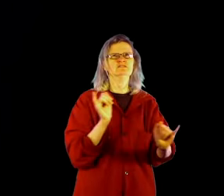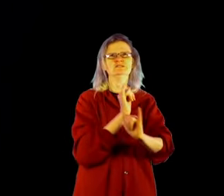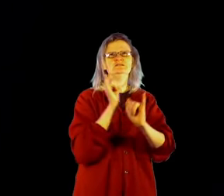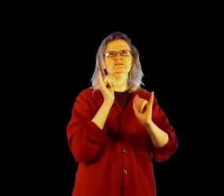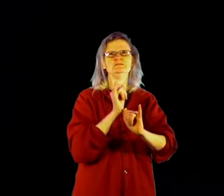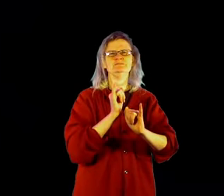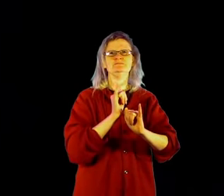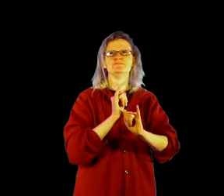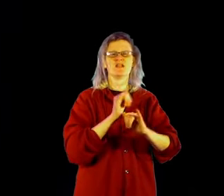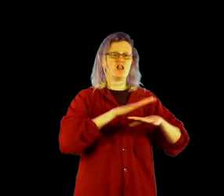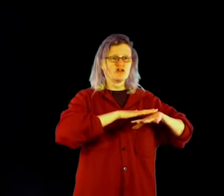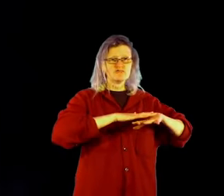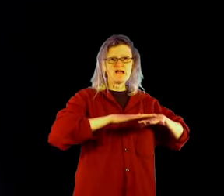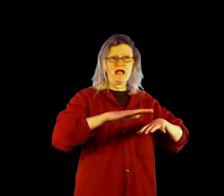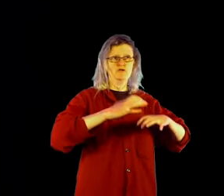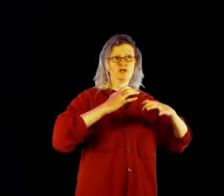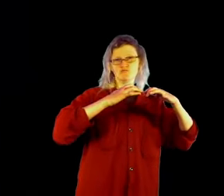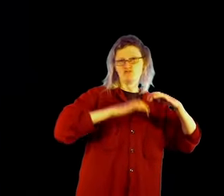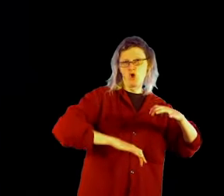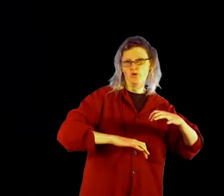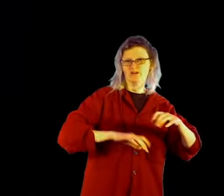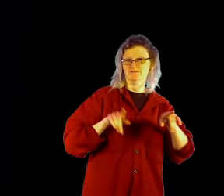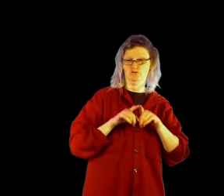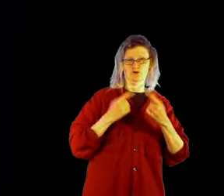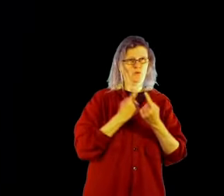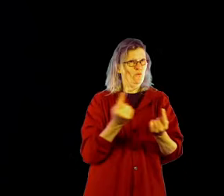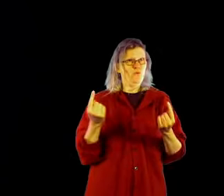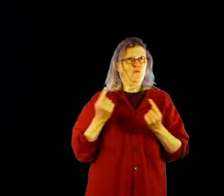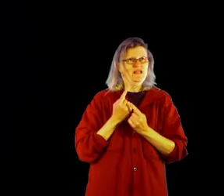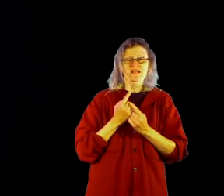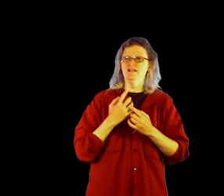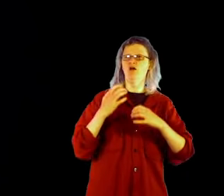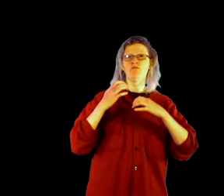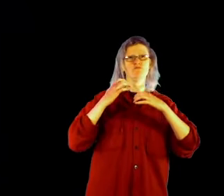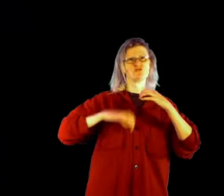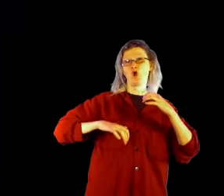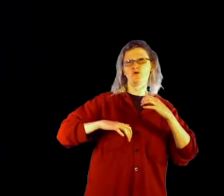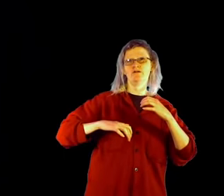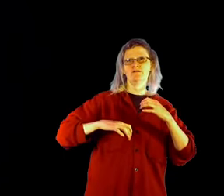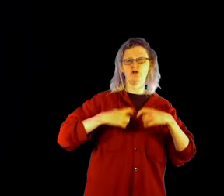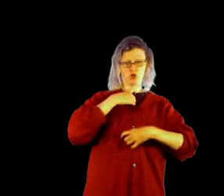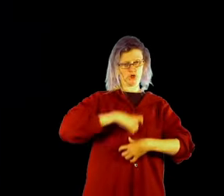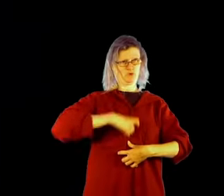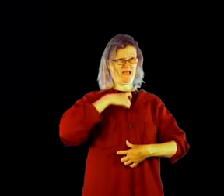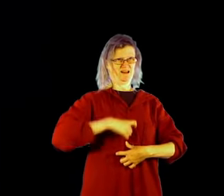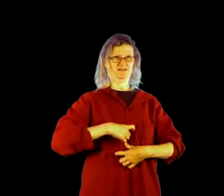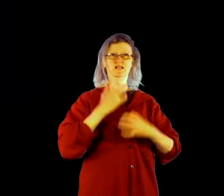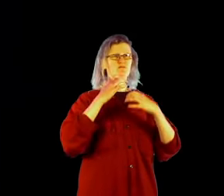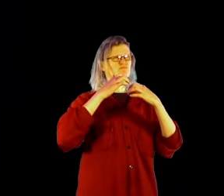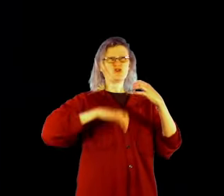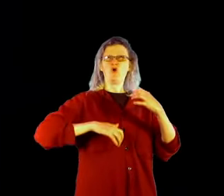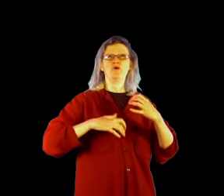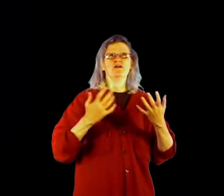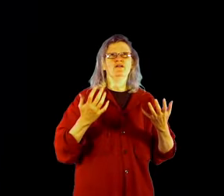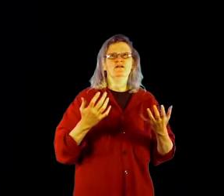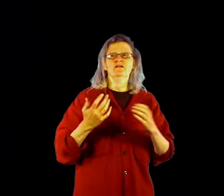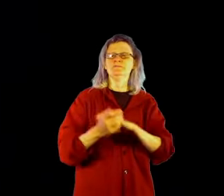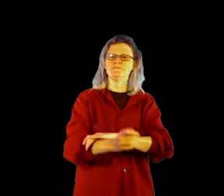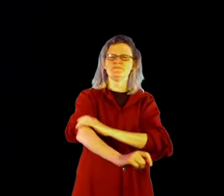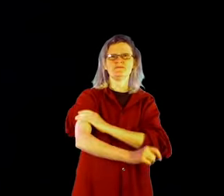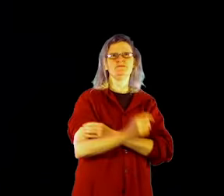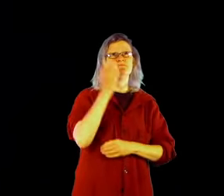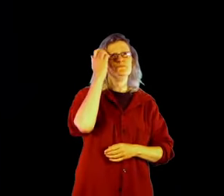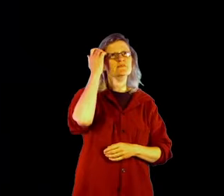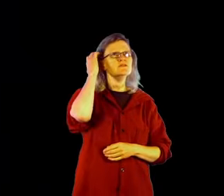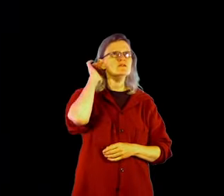The ground is broken and we are broken. Our humanity is broken. We are broken